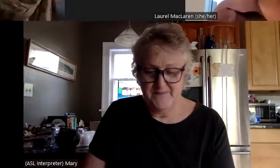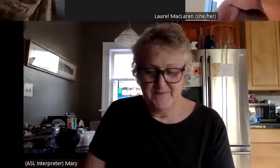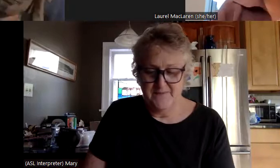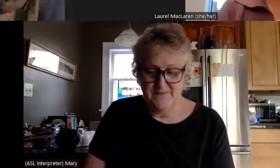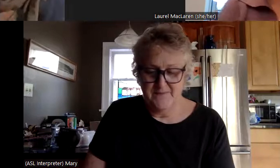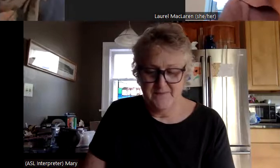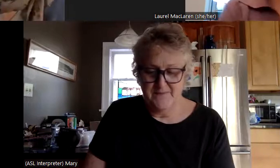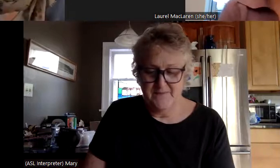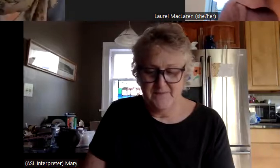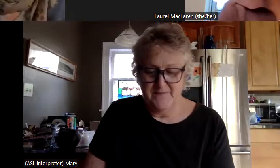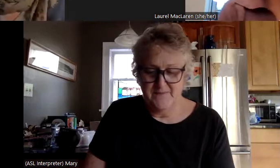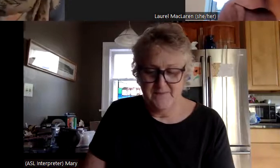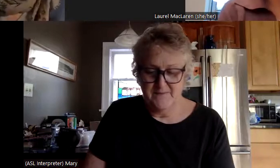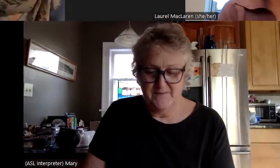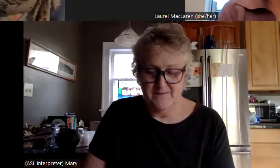here.